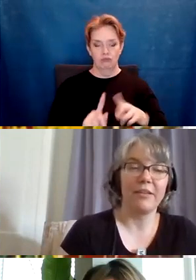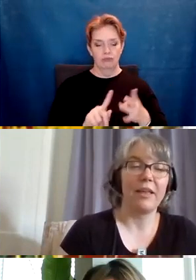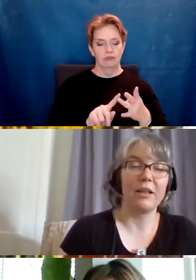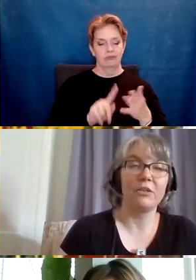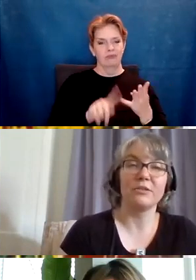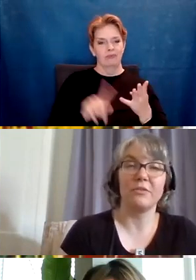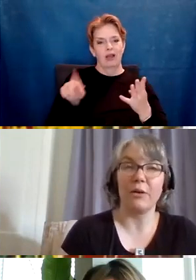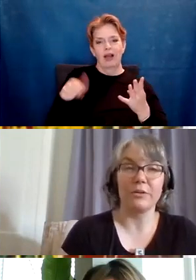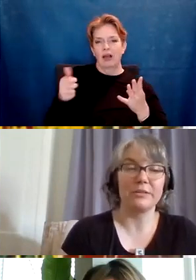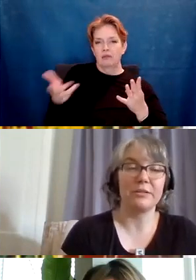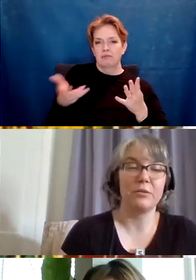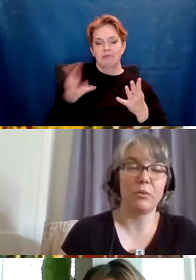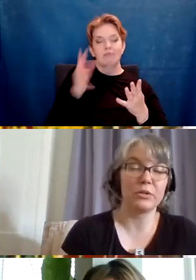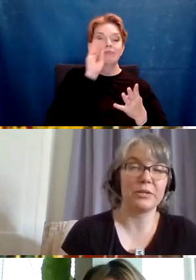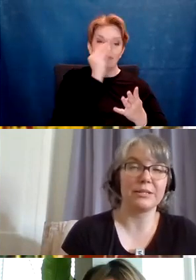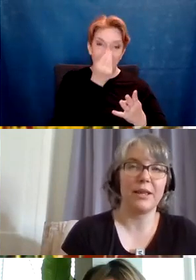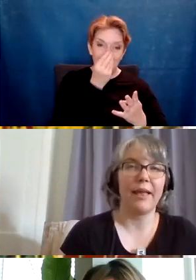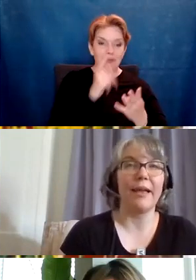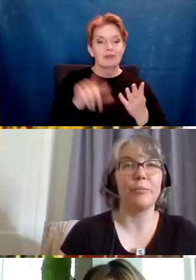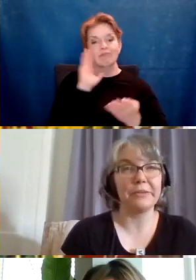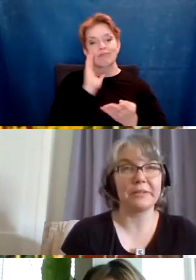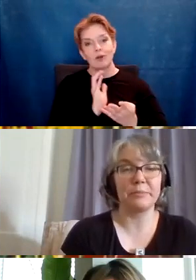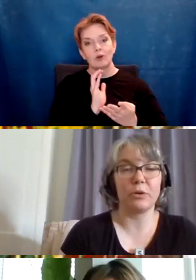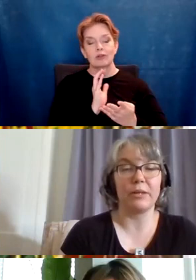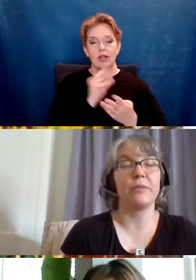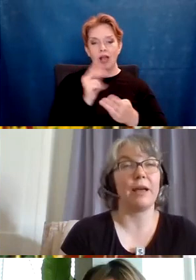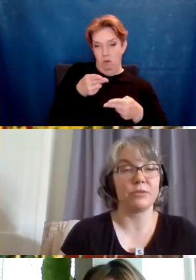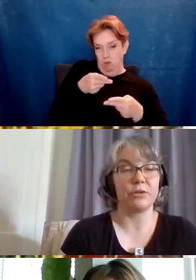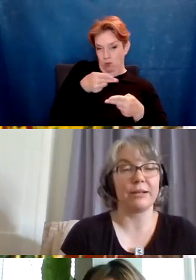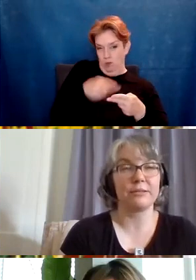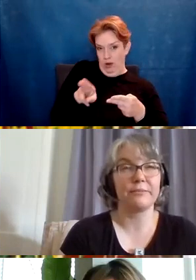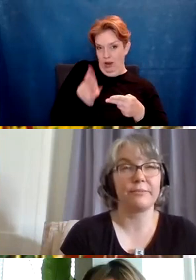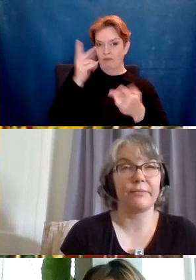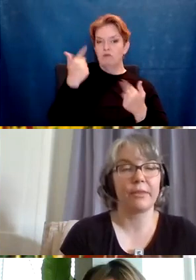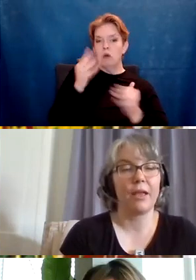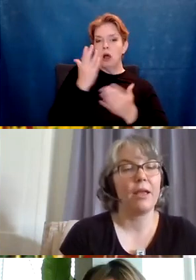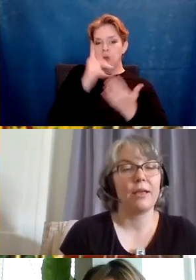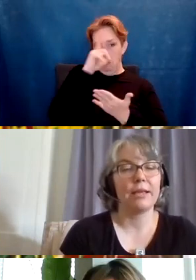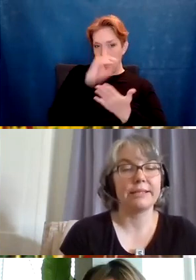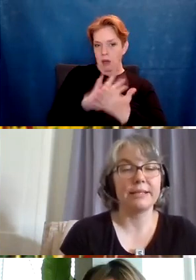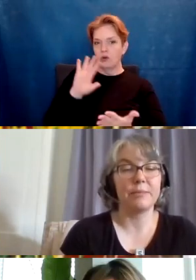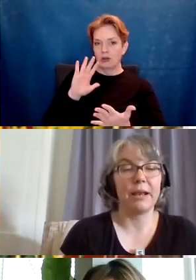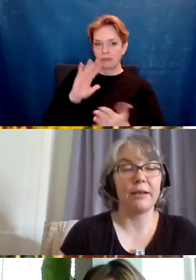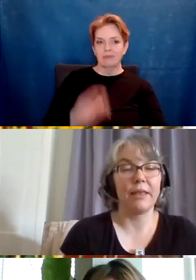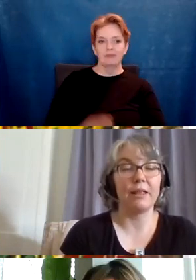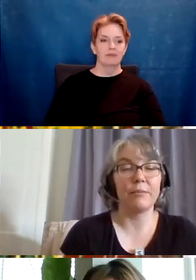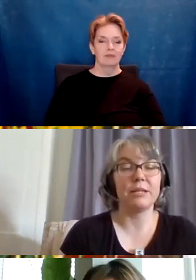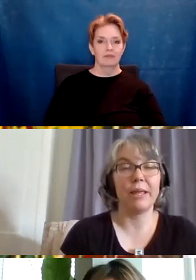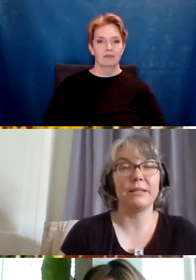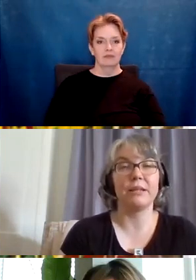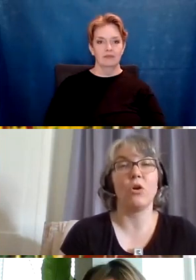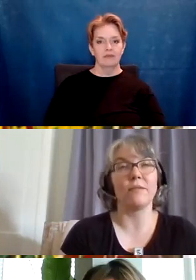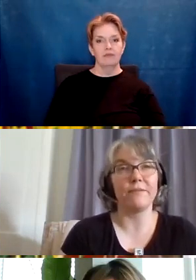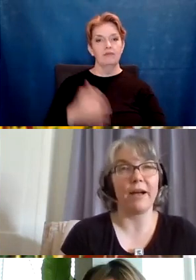Other includes flowers, portraits, and a brief experiment with abstracts. It is estimated that